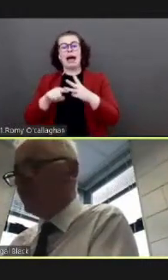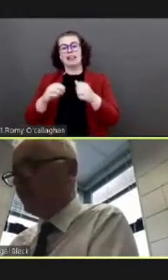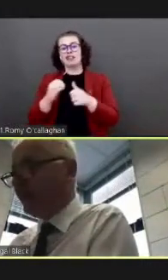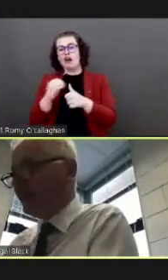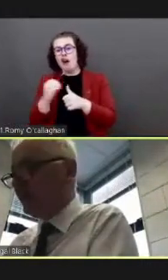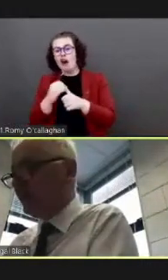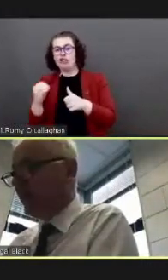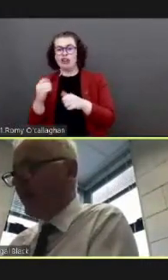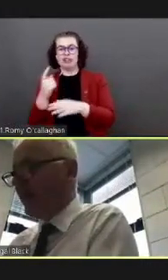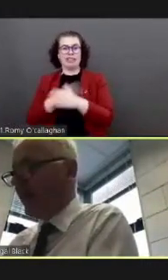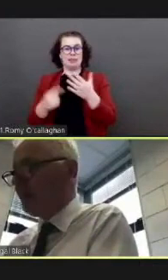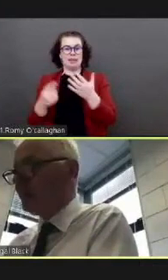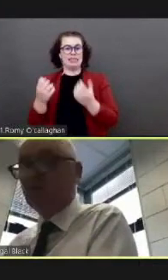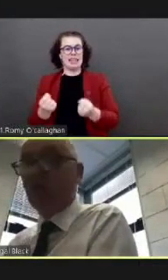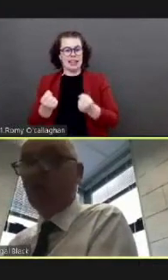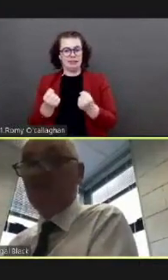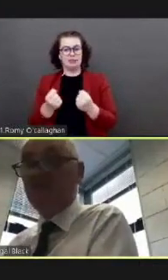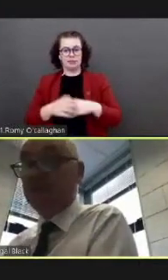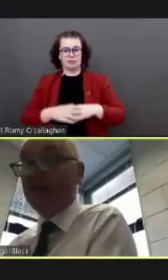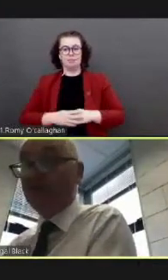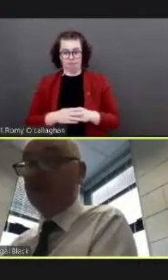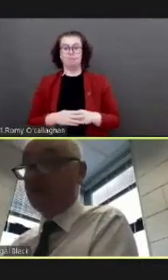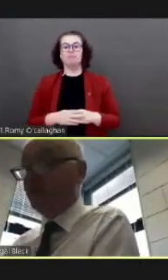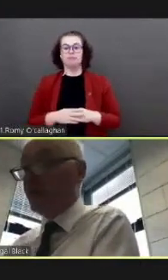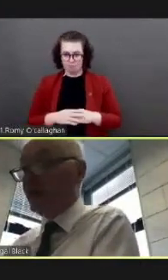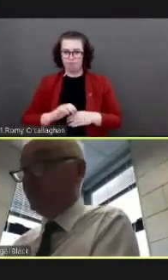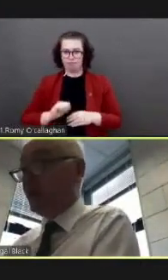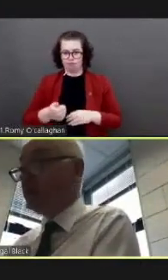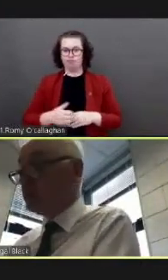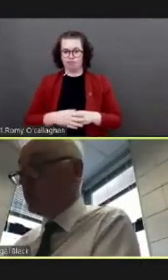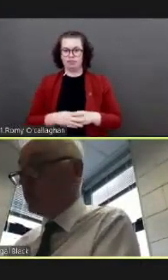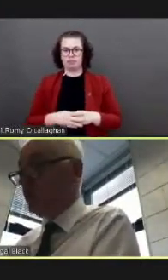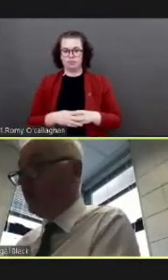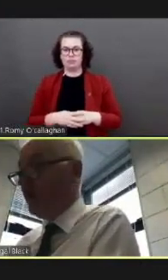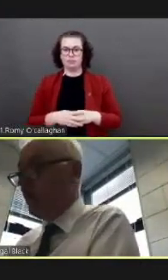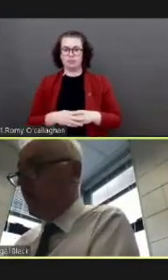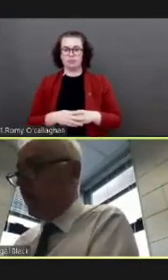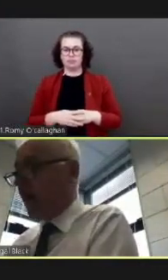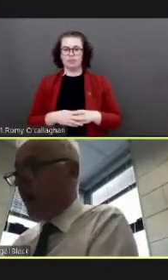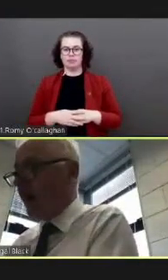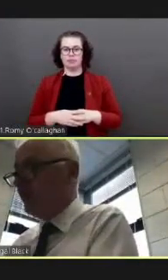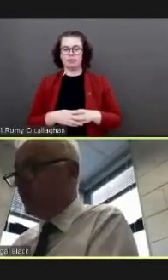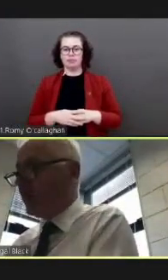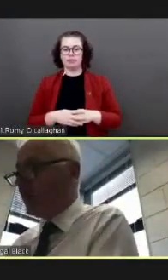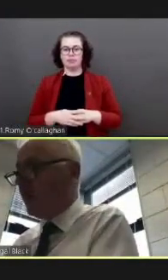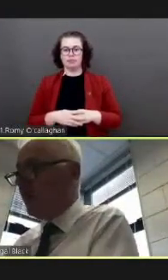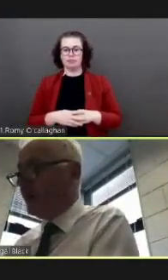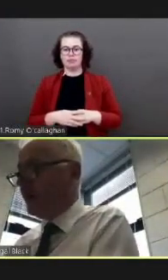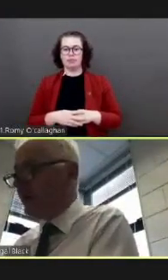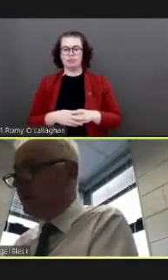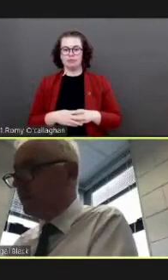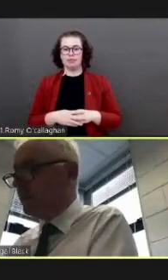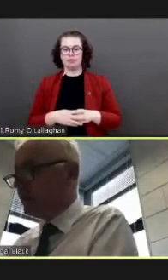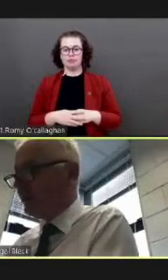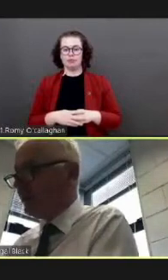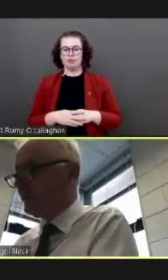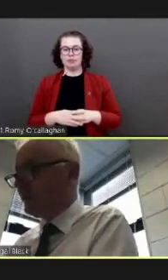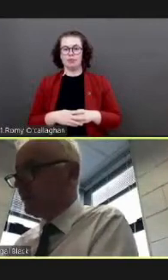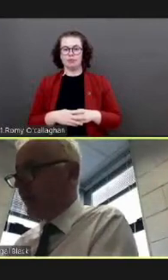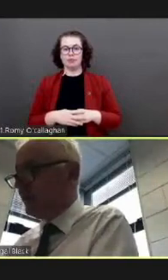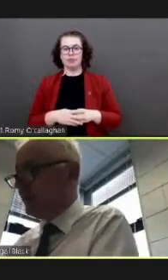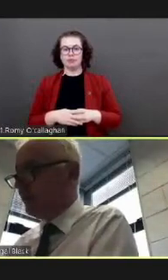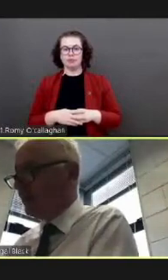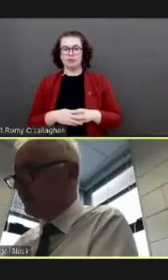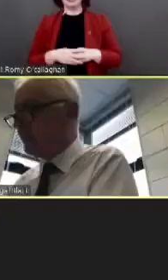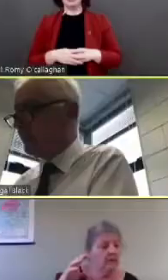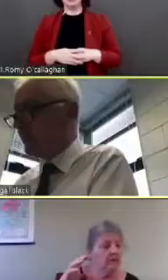range of disabilities. So that's really just my intro. I'm going to call on Michael Murchan, Assistant